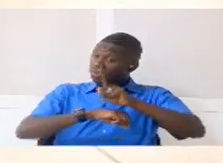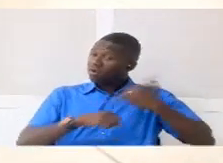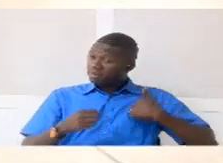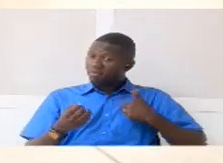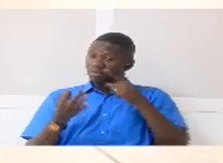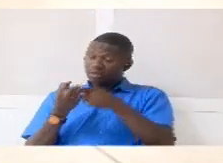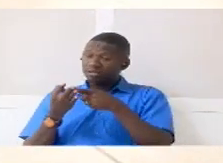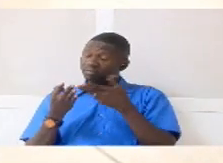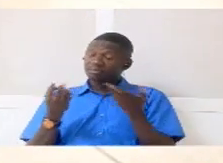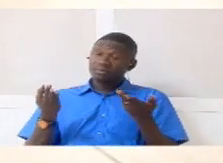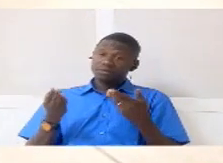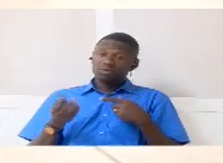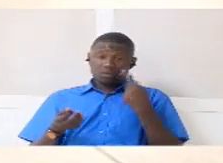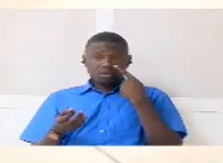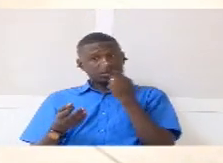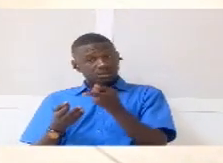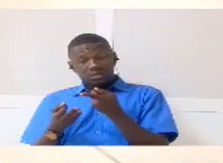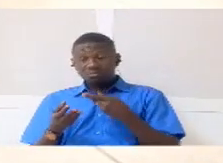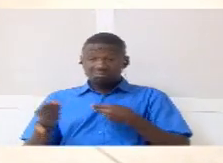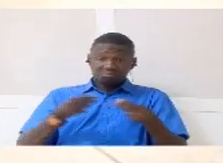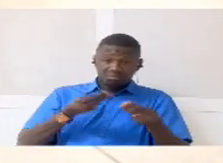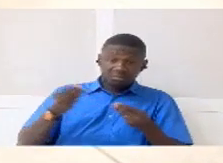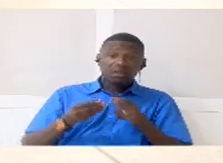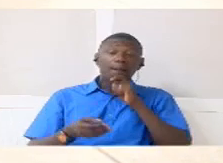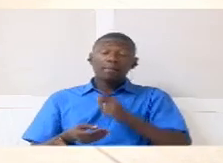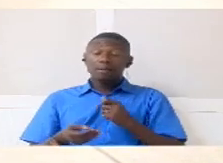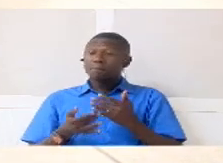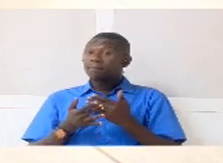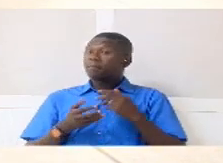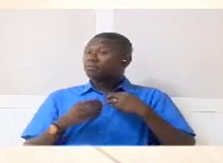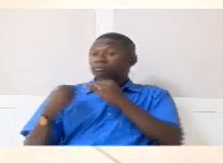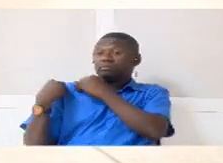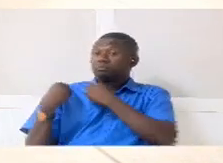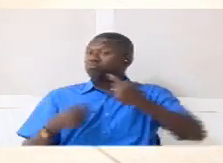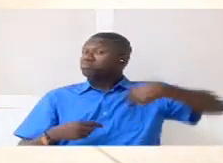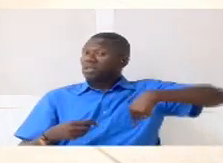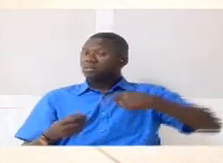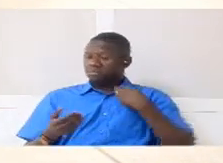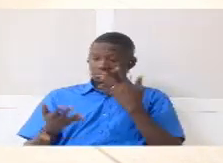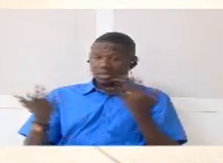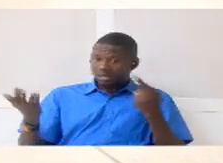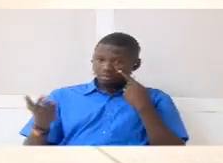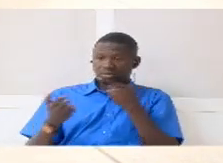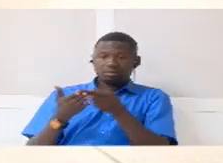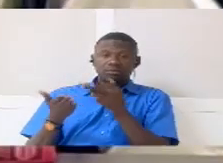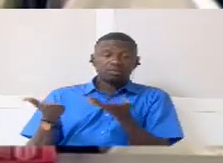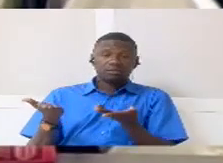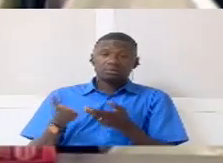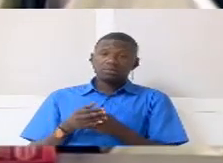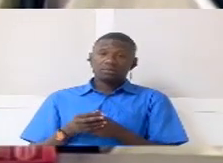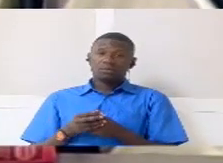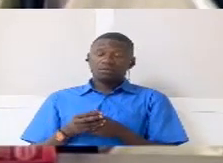civilians in the midst. A businessman bal ge munyalay tol bota ngeje kono jere. We saw many popular businessmen there.